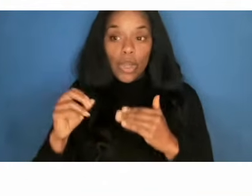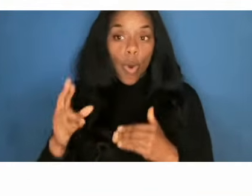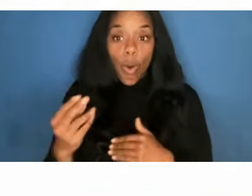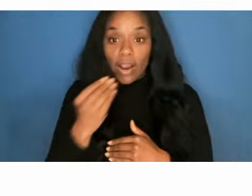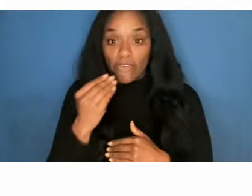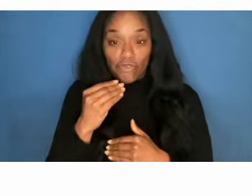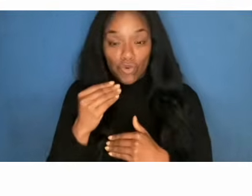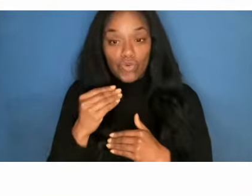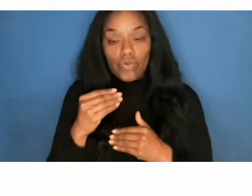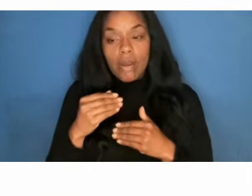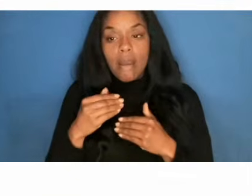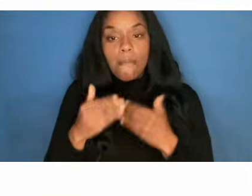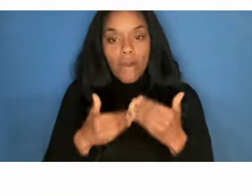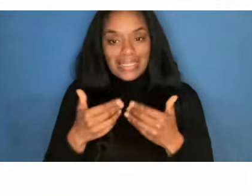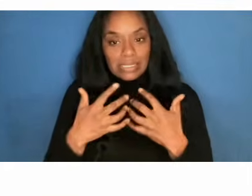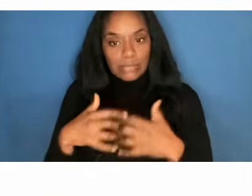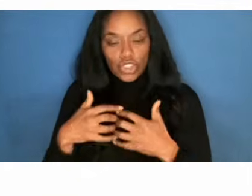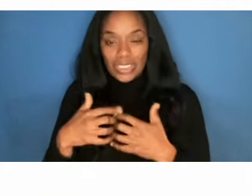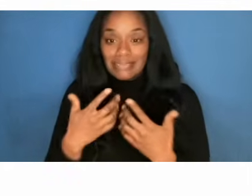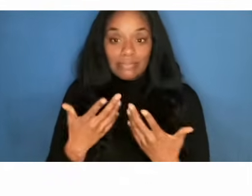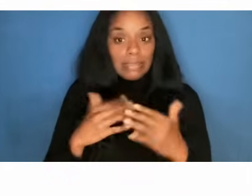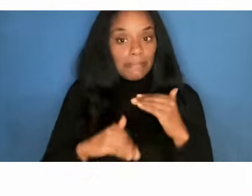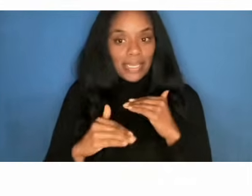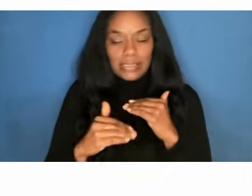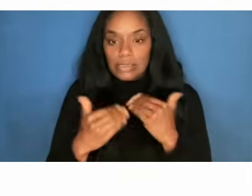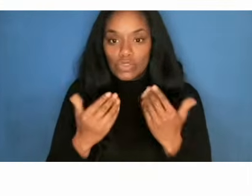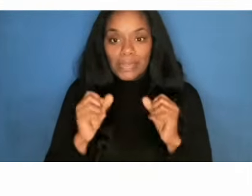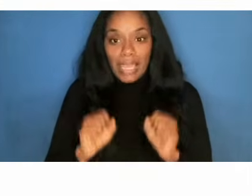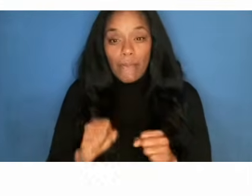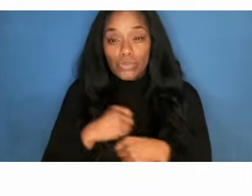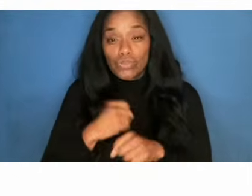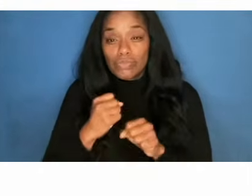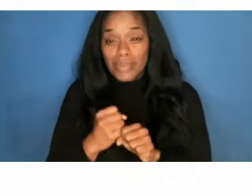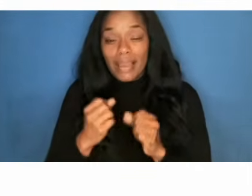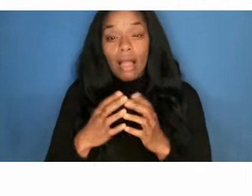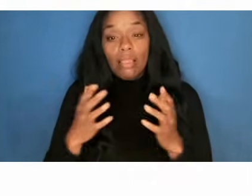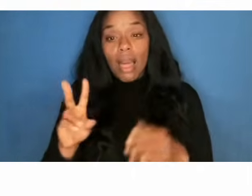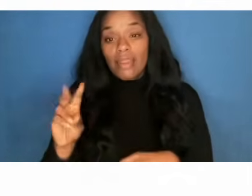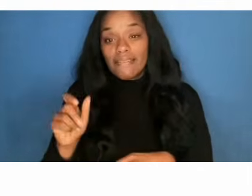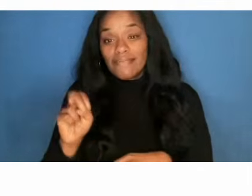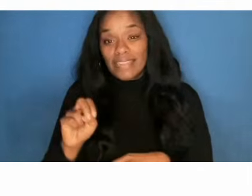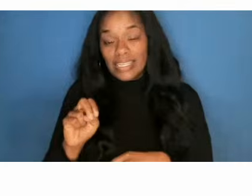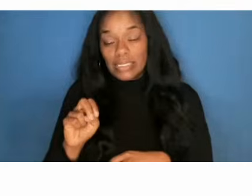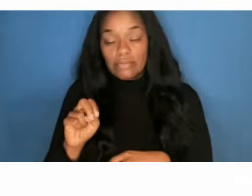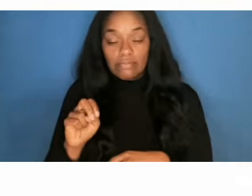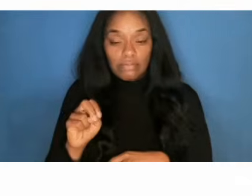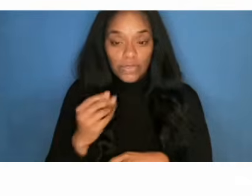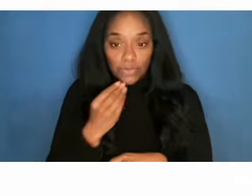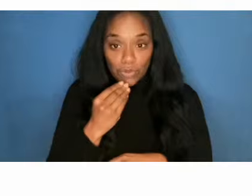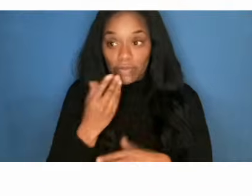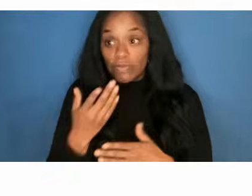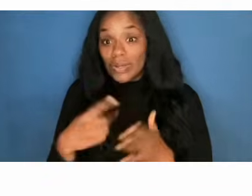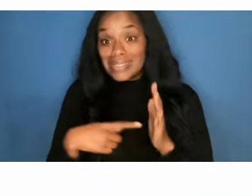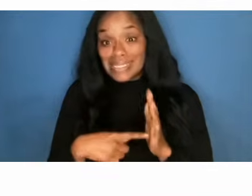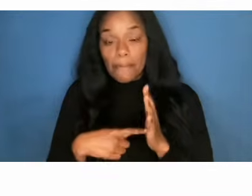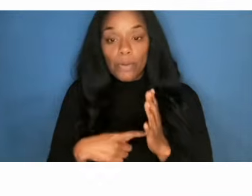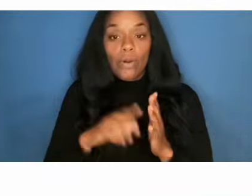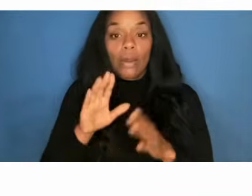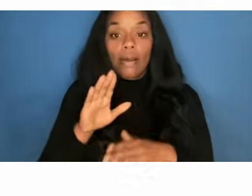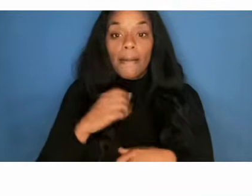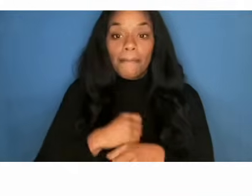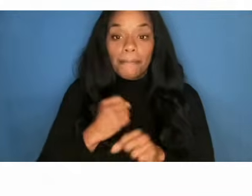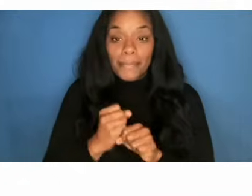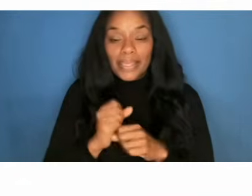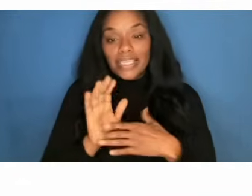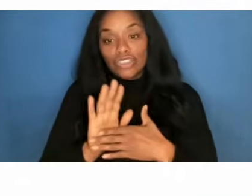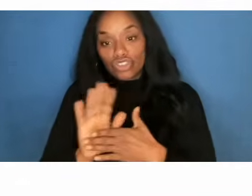very baseline for being able to create a lot of vegan dishes, because like, for example, making your own cheese sauces or